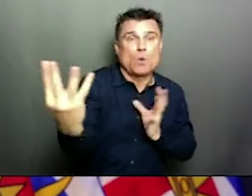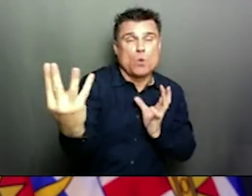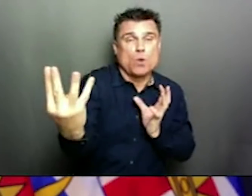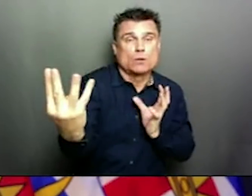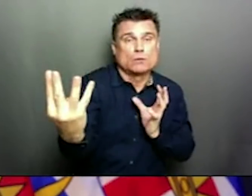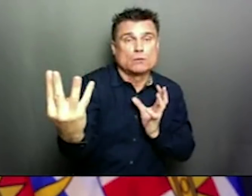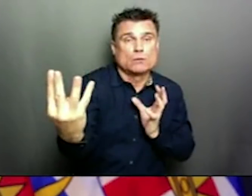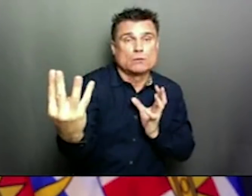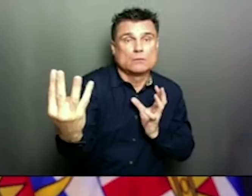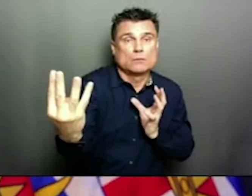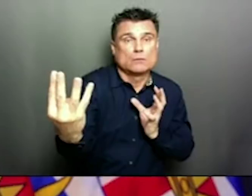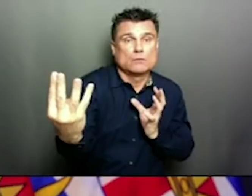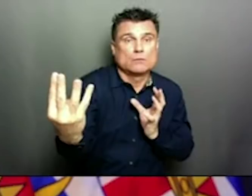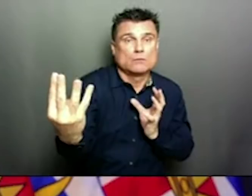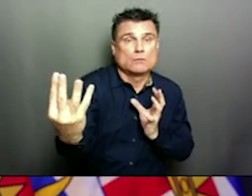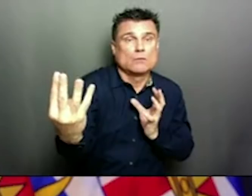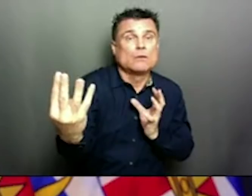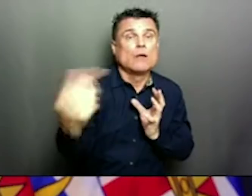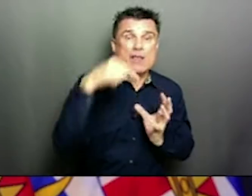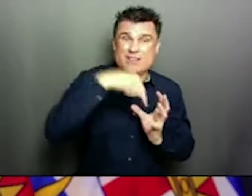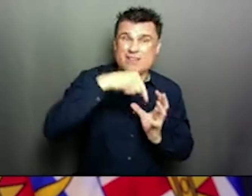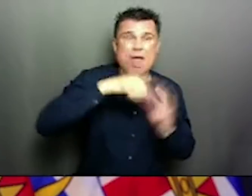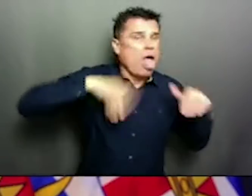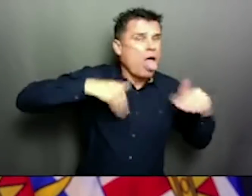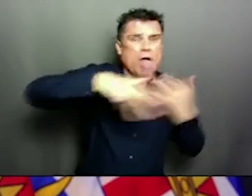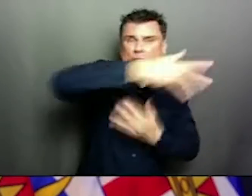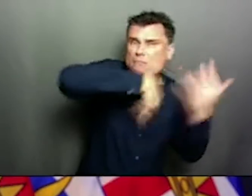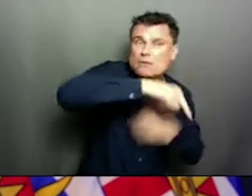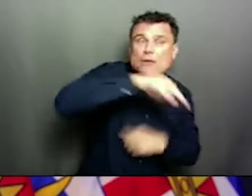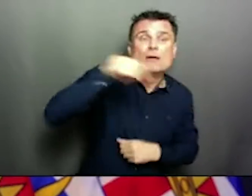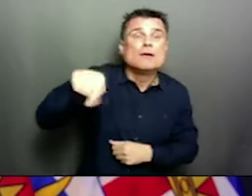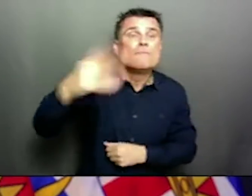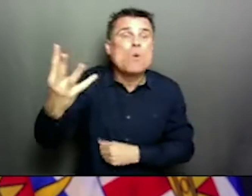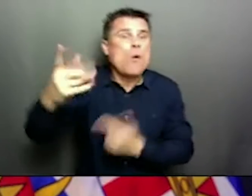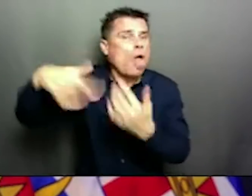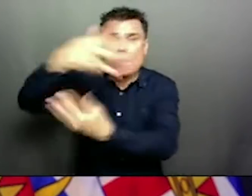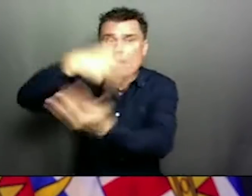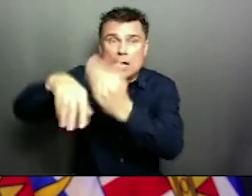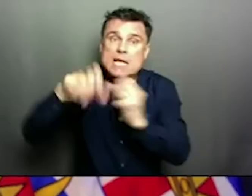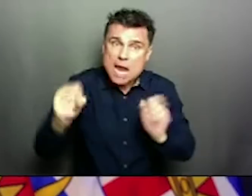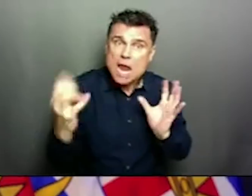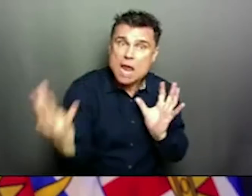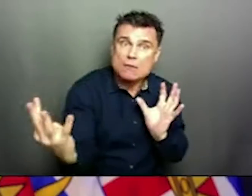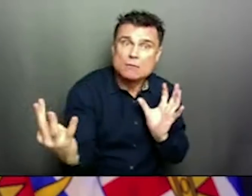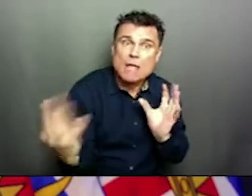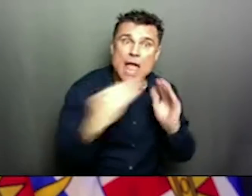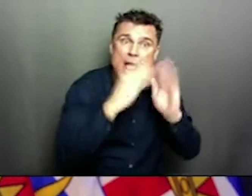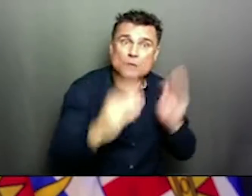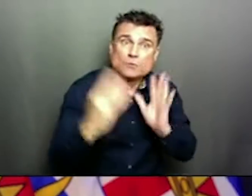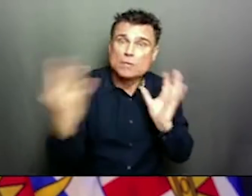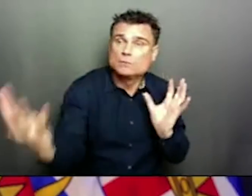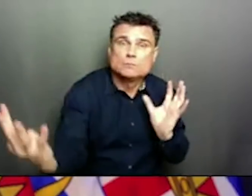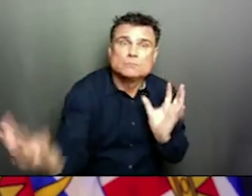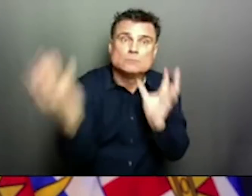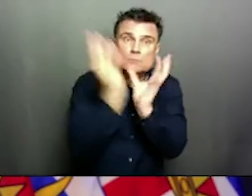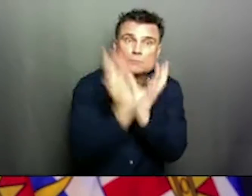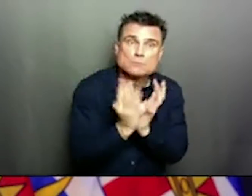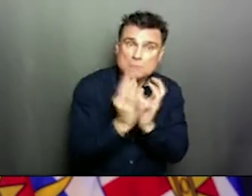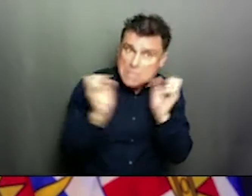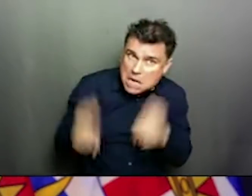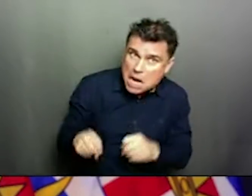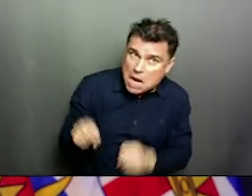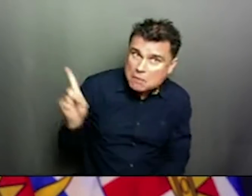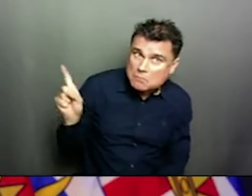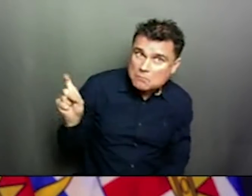can join for the holiday. And the other common situation we're hearing about is grandparents who have been caring for